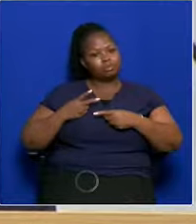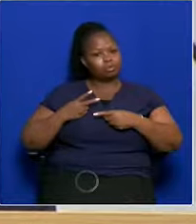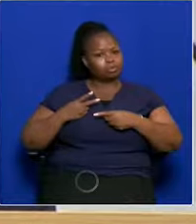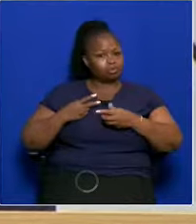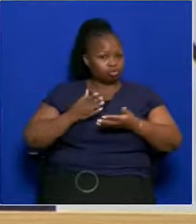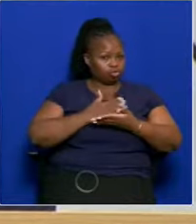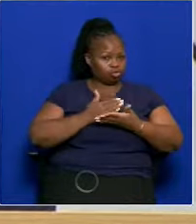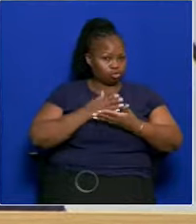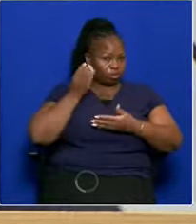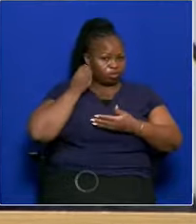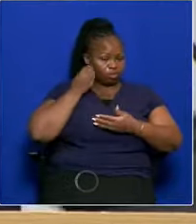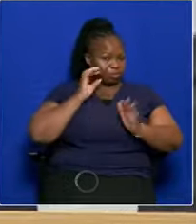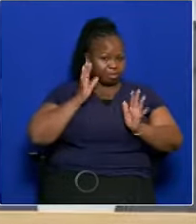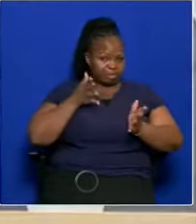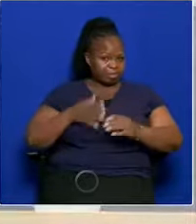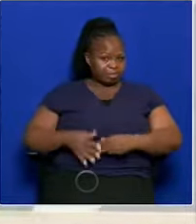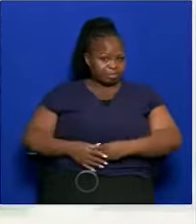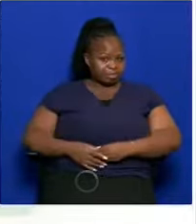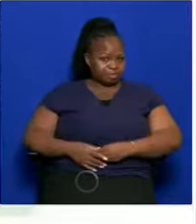he's doing?